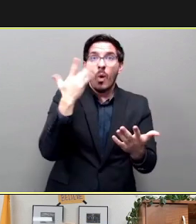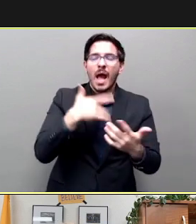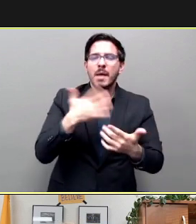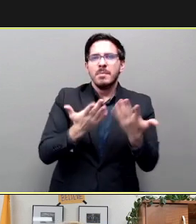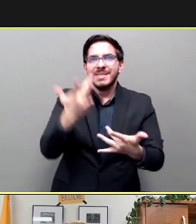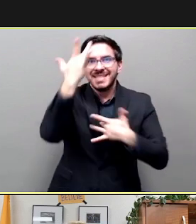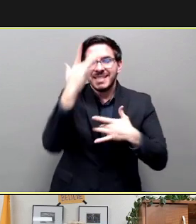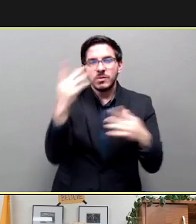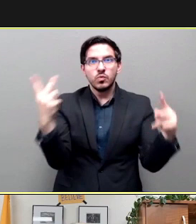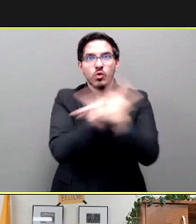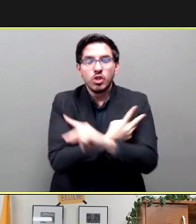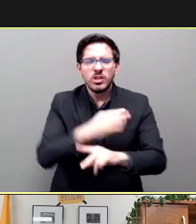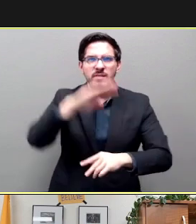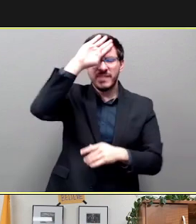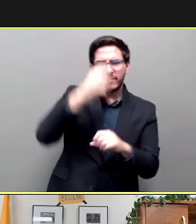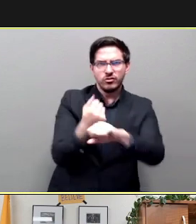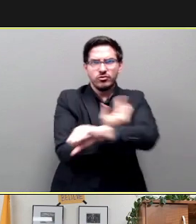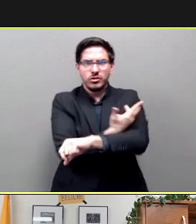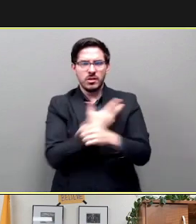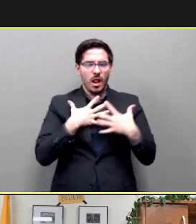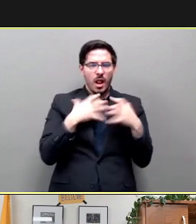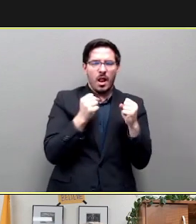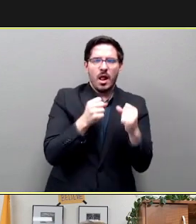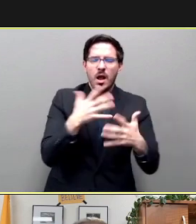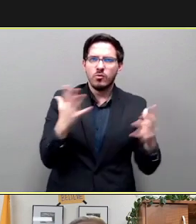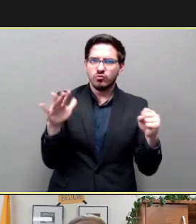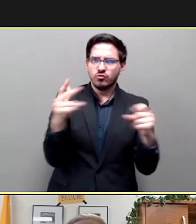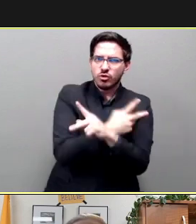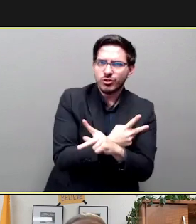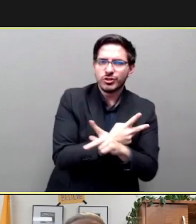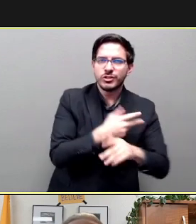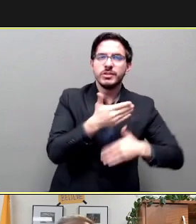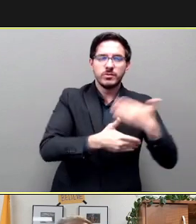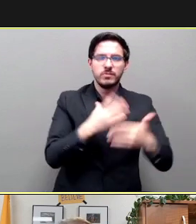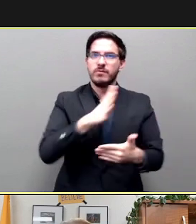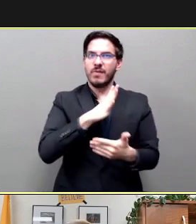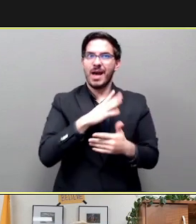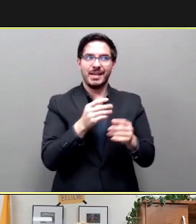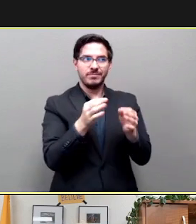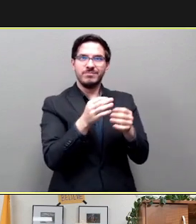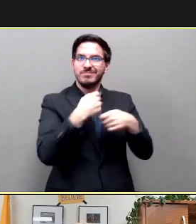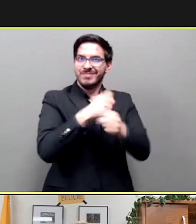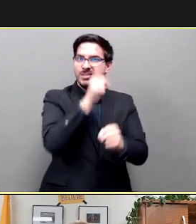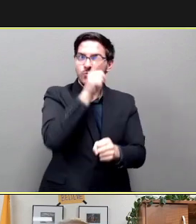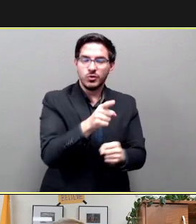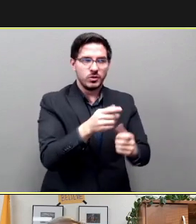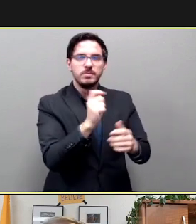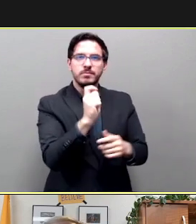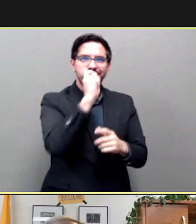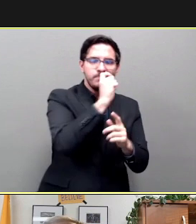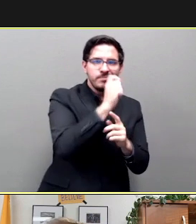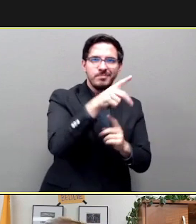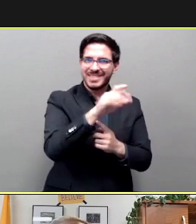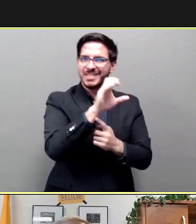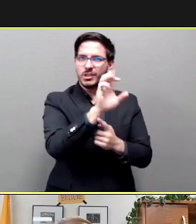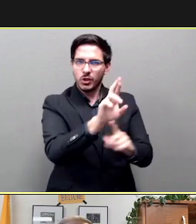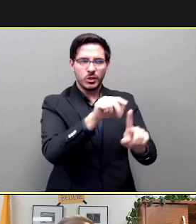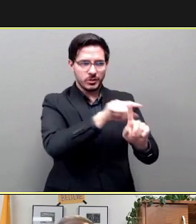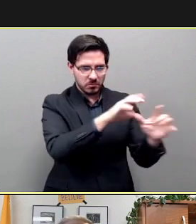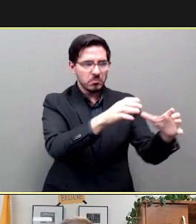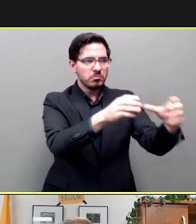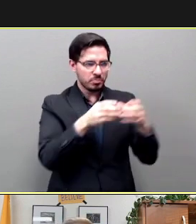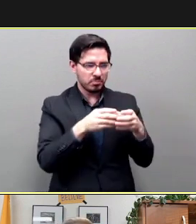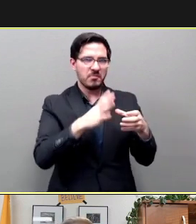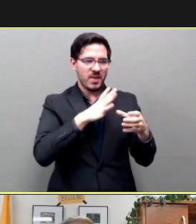so that could be causing us to have data that overestimates, but nonetheless, we're very pleased with